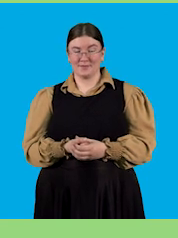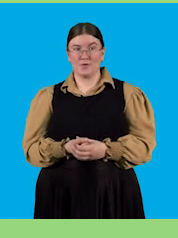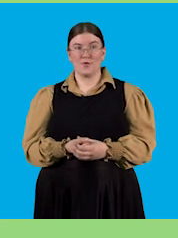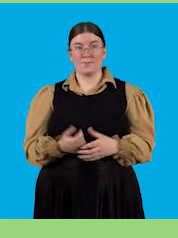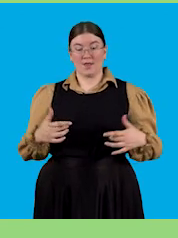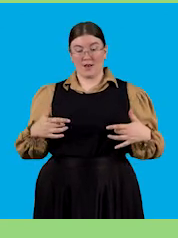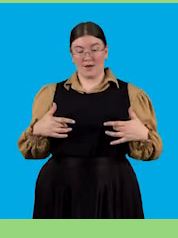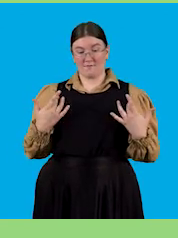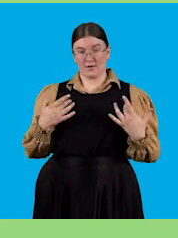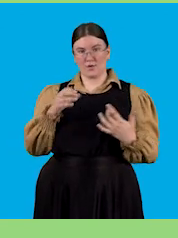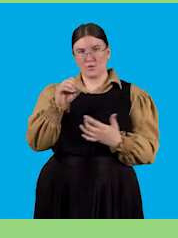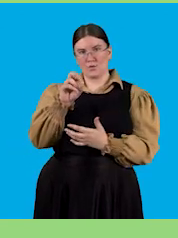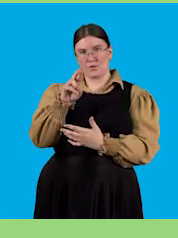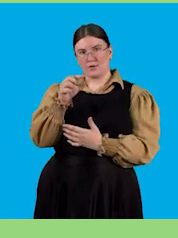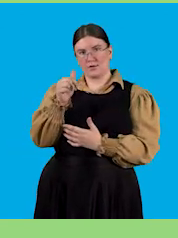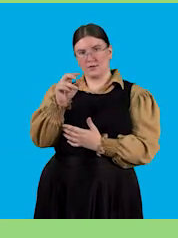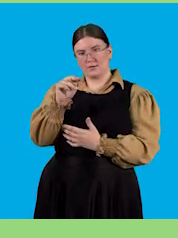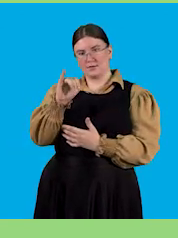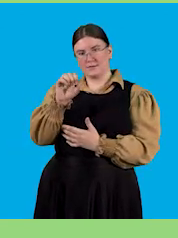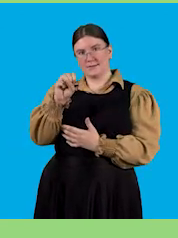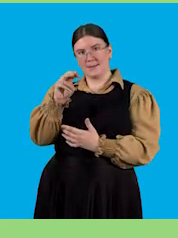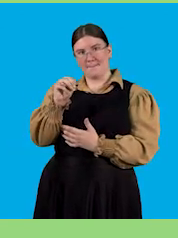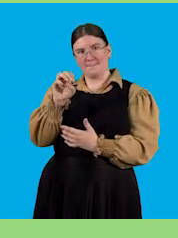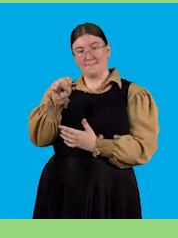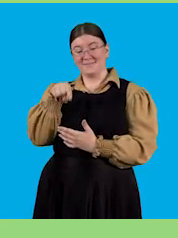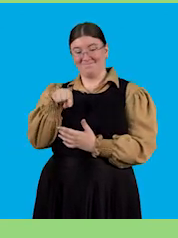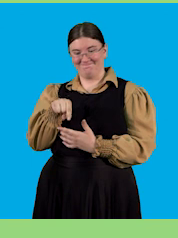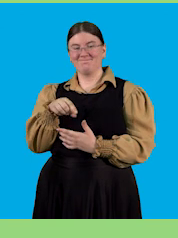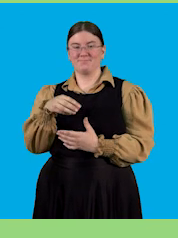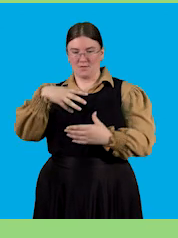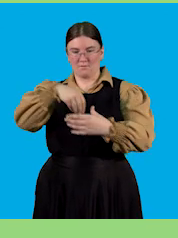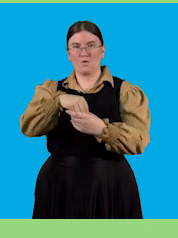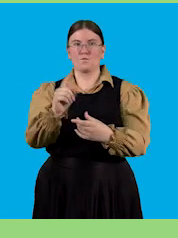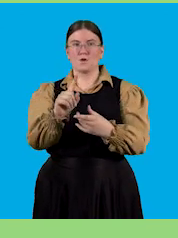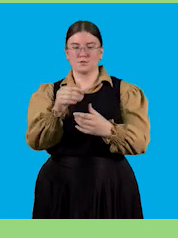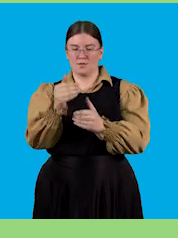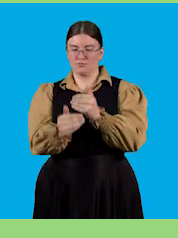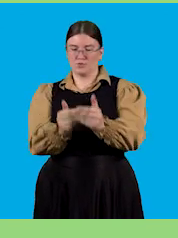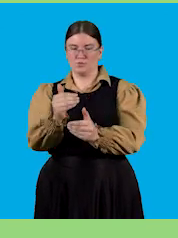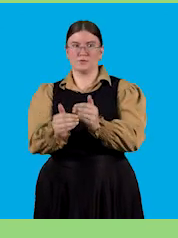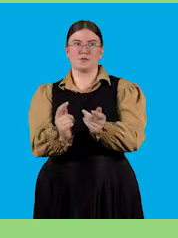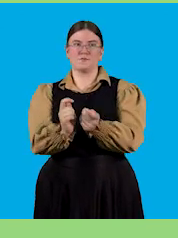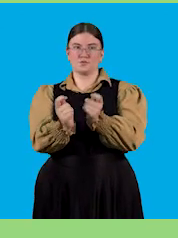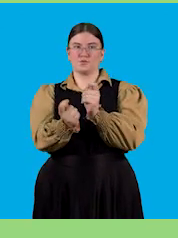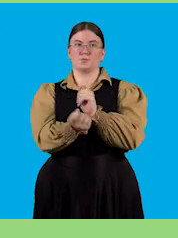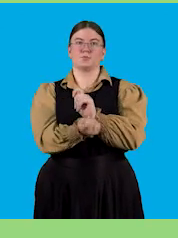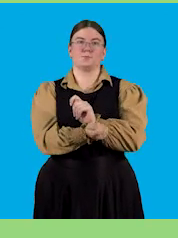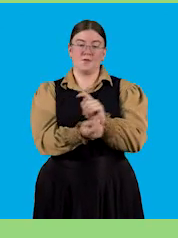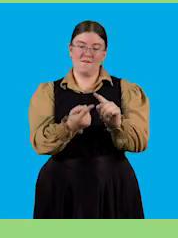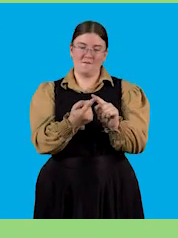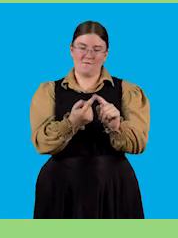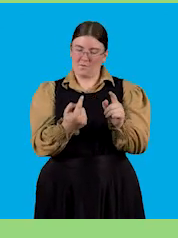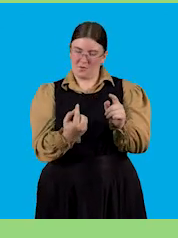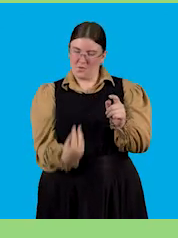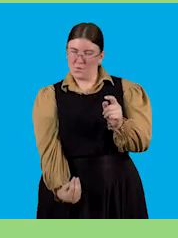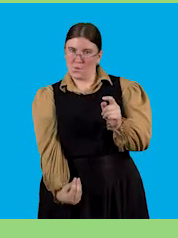The life cycle of living organisms involves a process of transformation from an immature form to